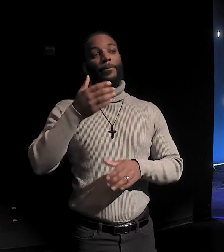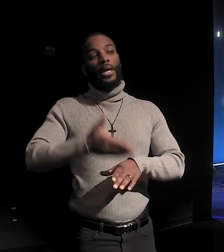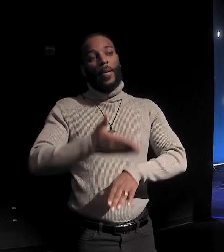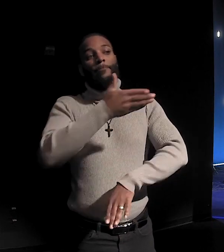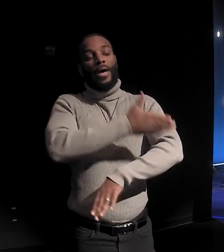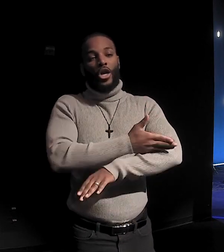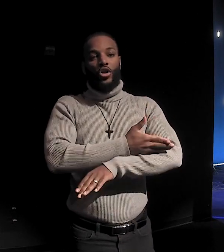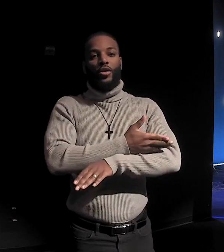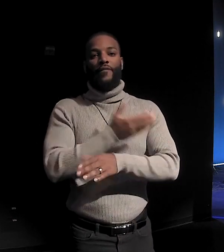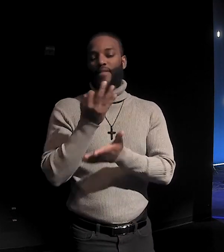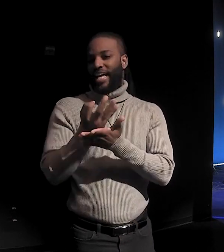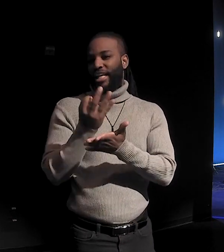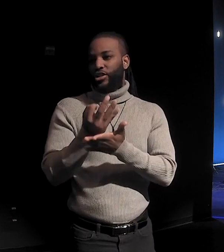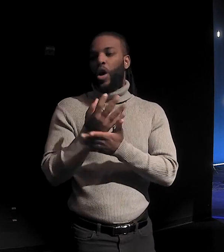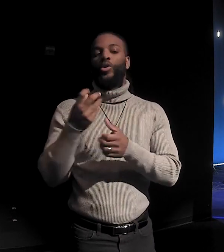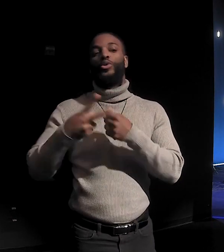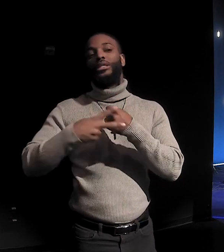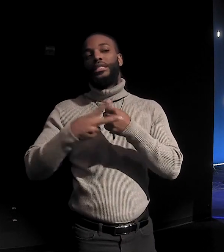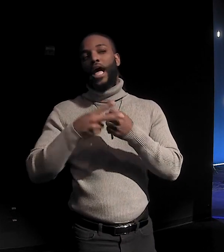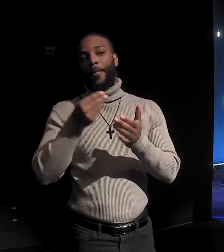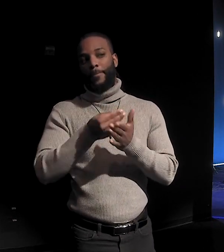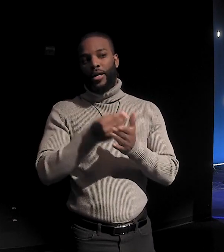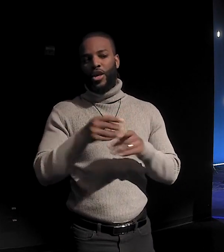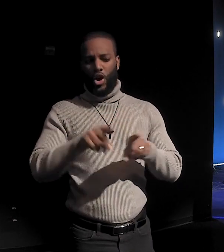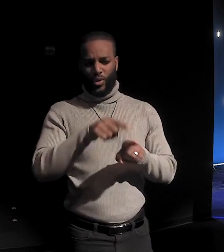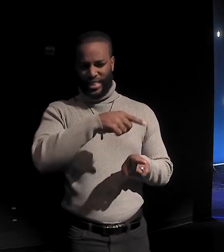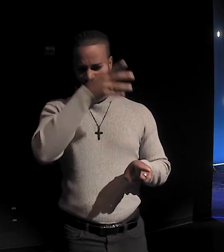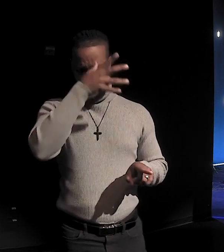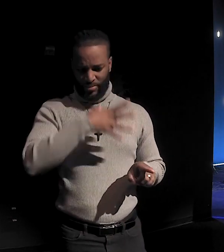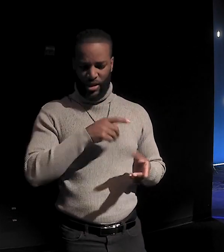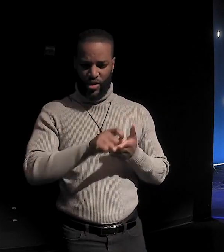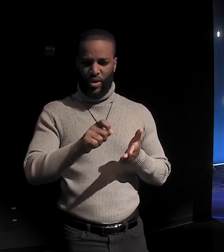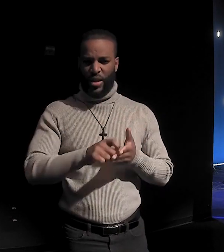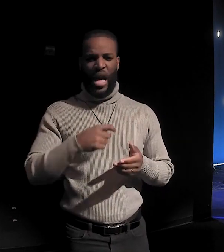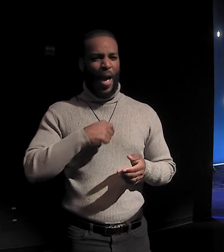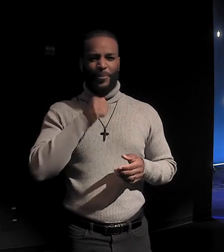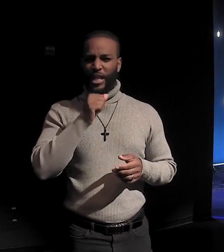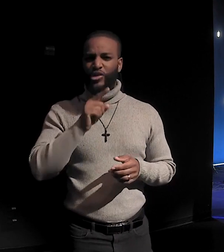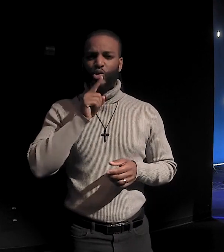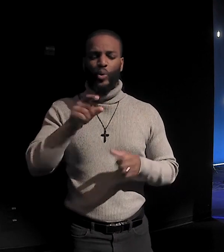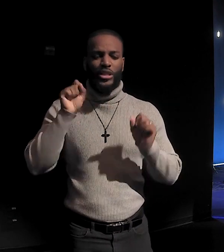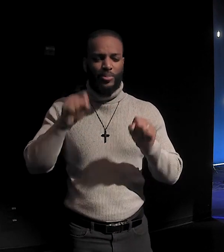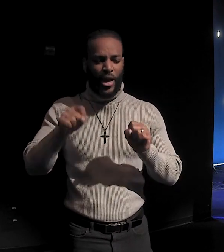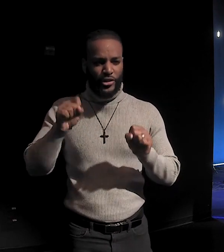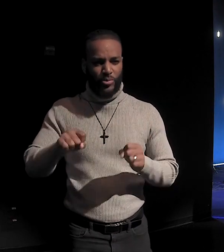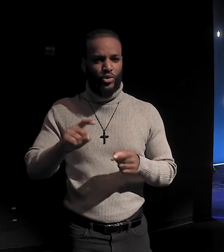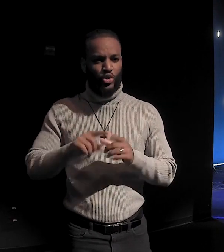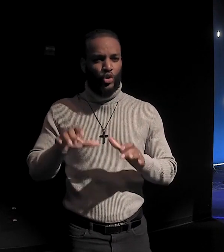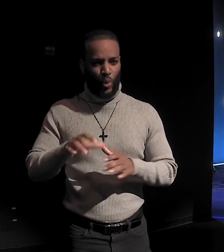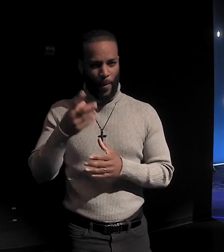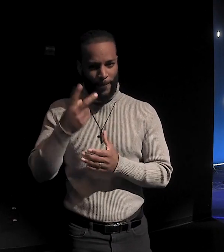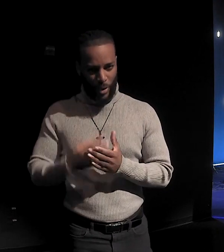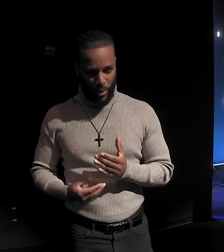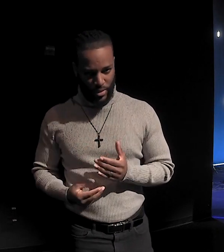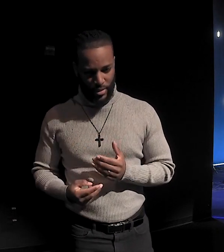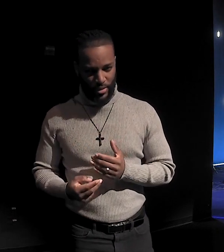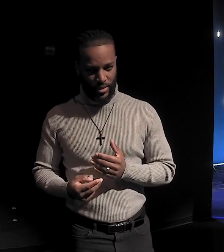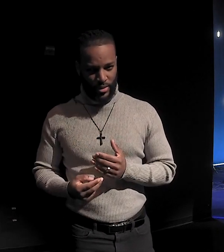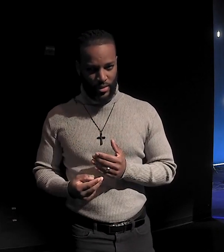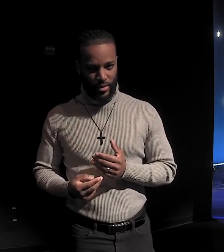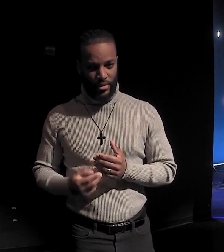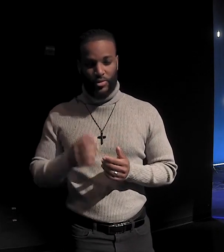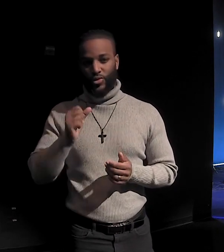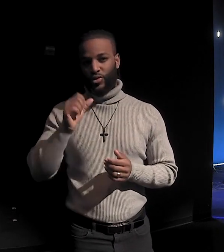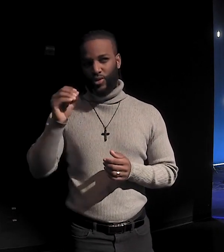I want to save money. But then he went on to write, but I'm not sure it's possible to do both.